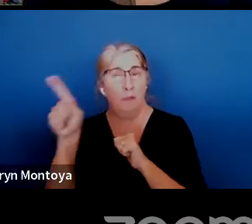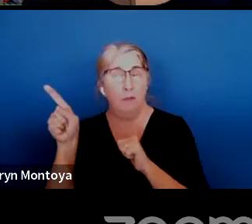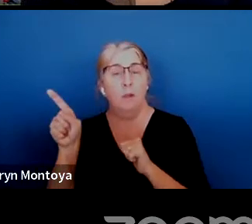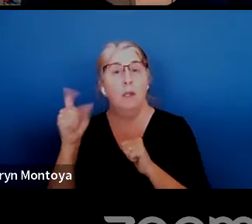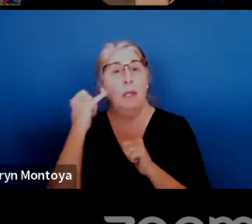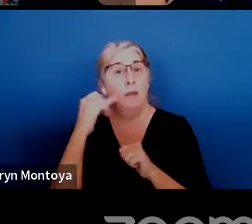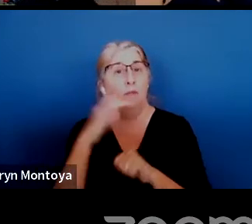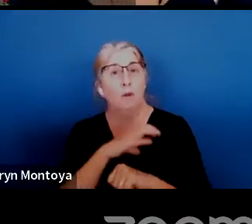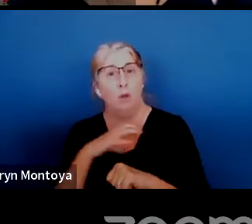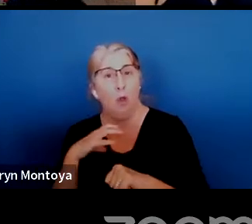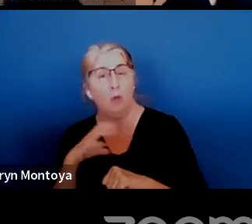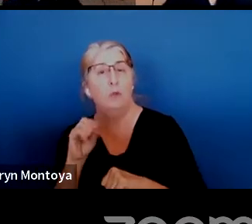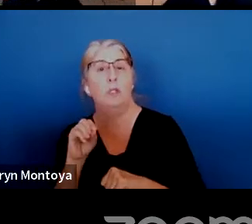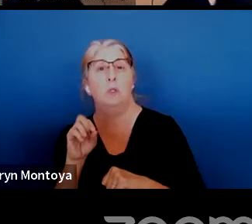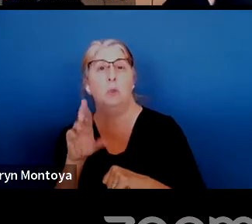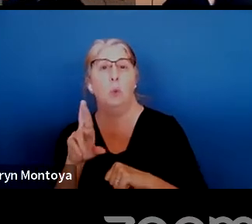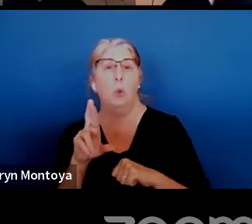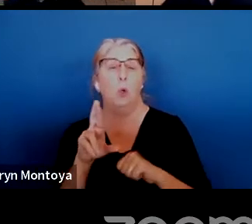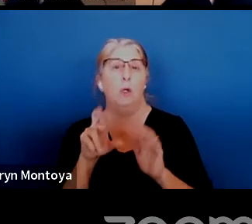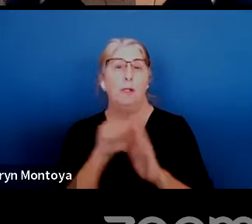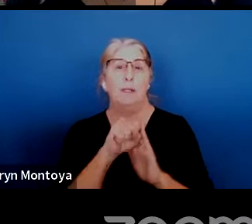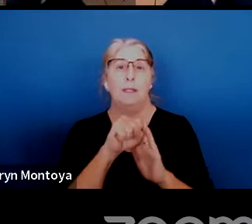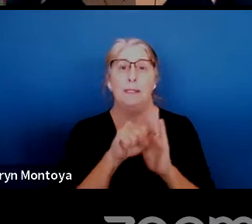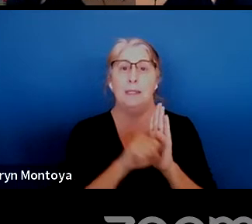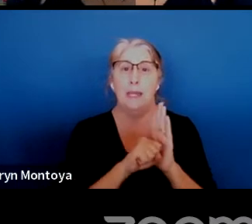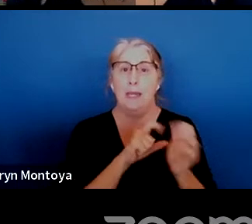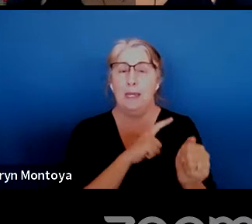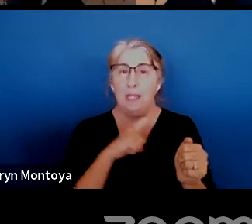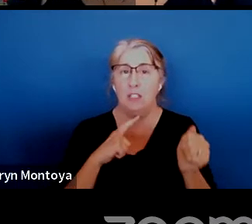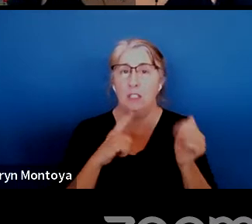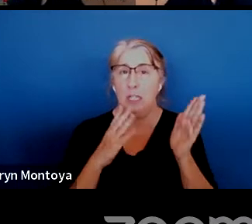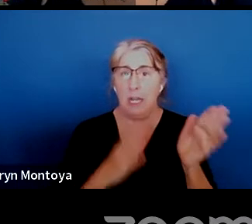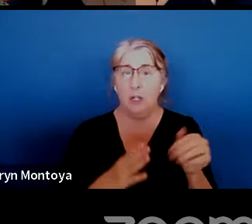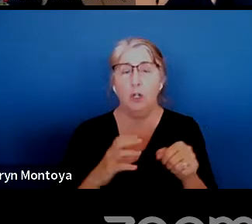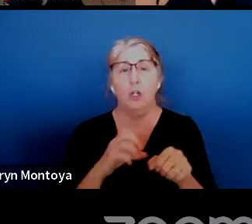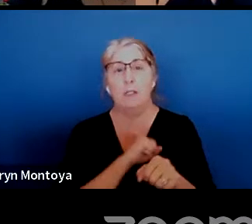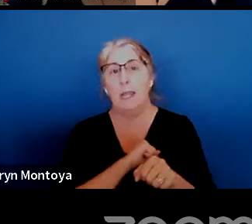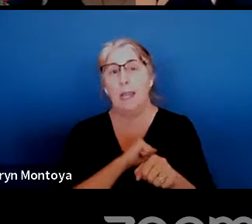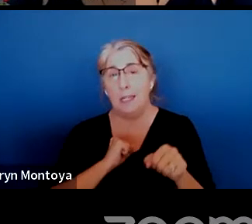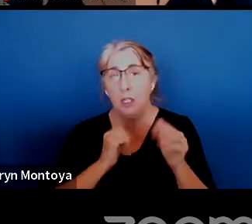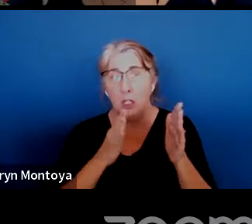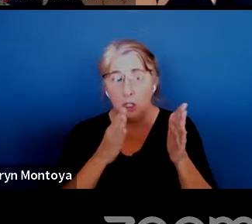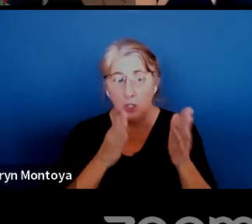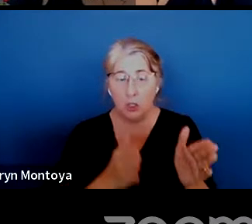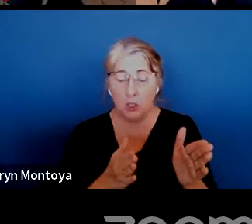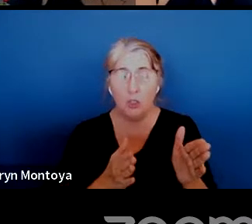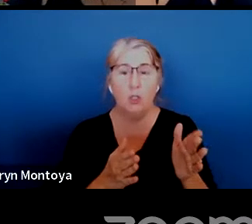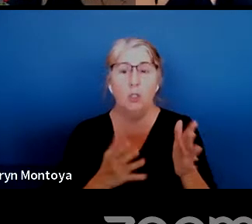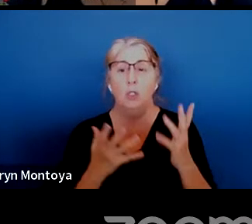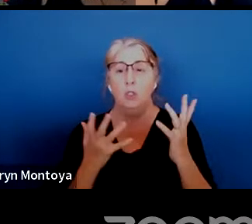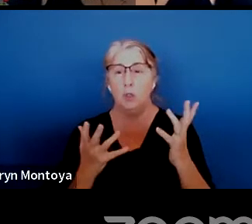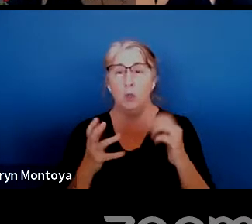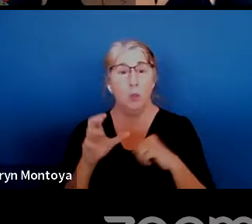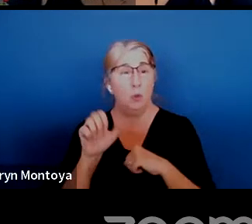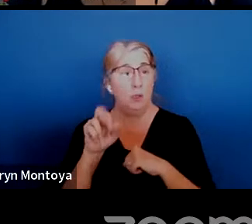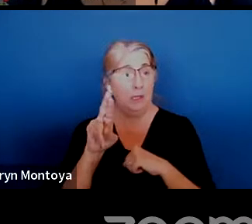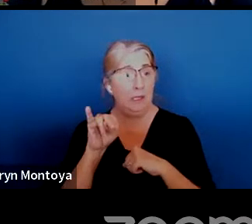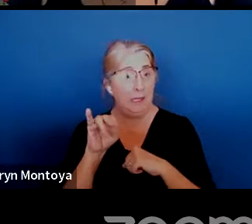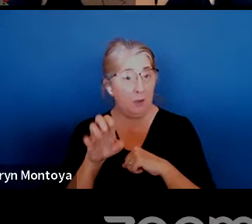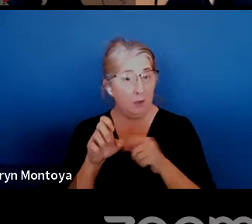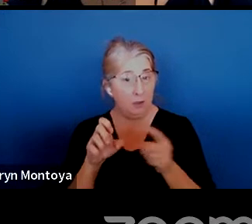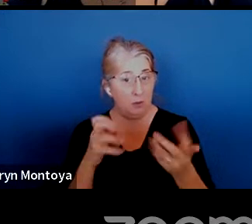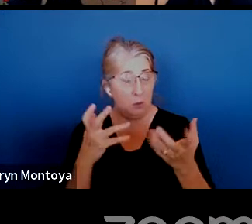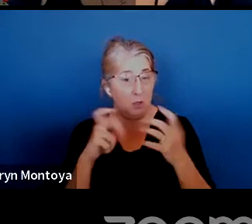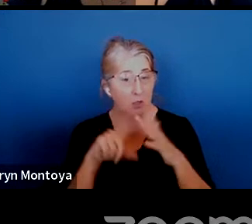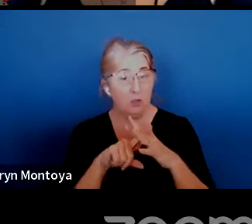of Congress or a state legislator or state senator. So Carrie, you want to talk